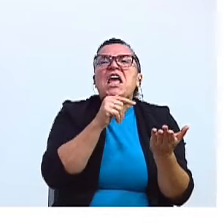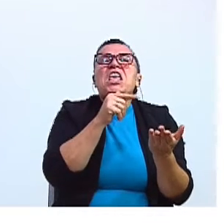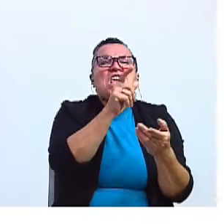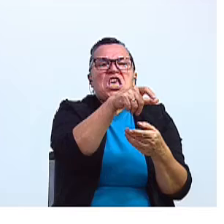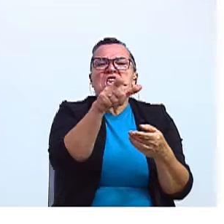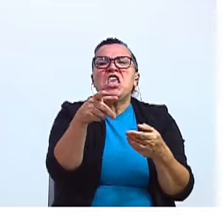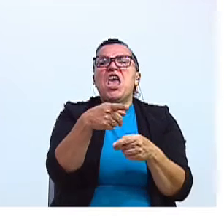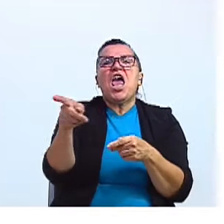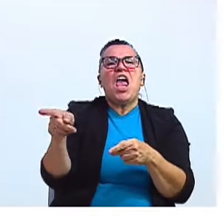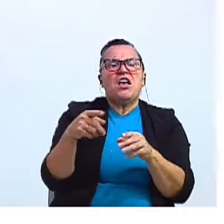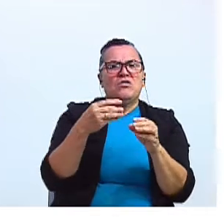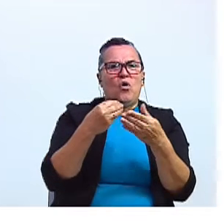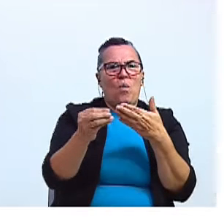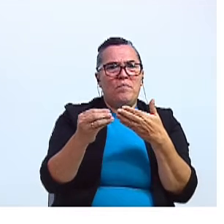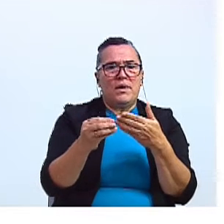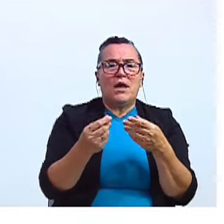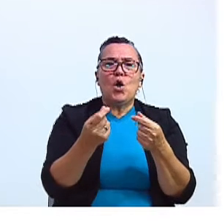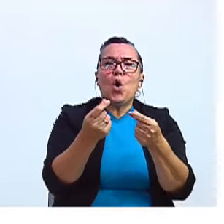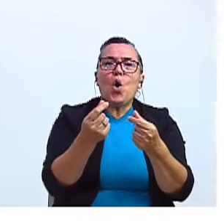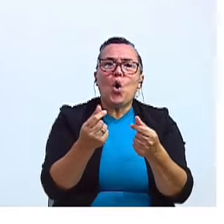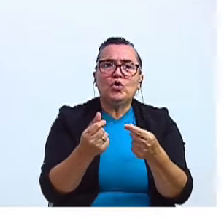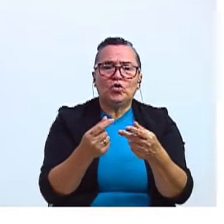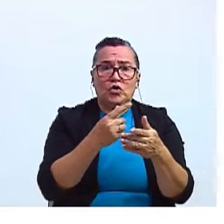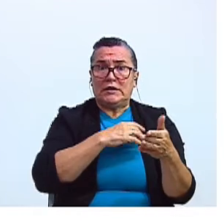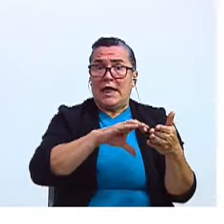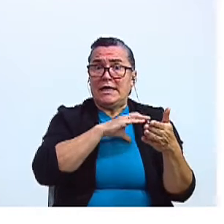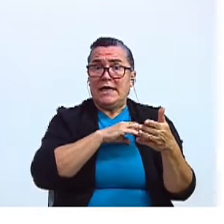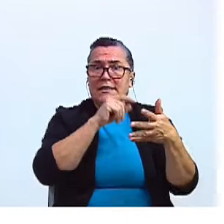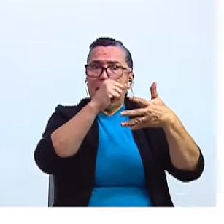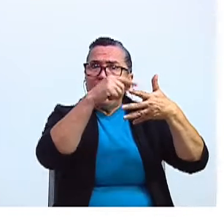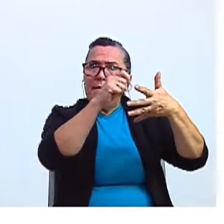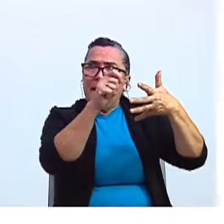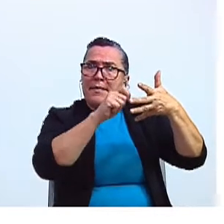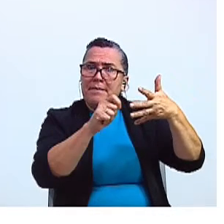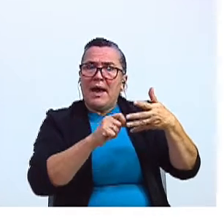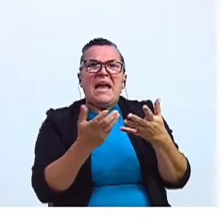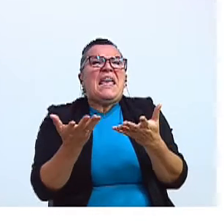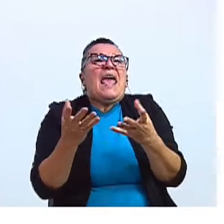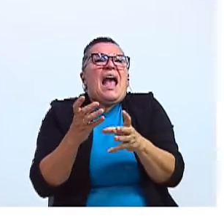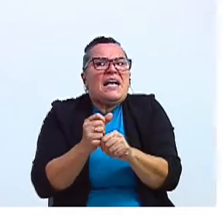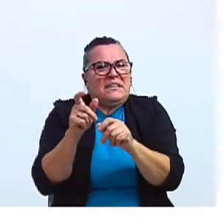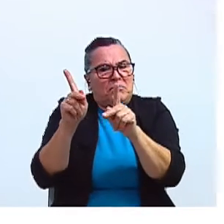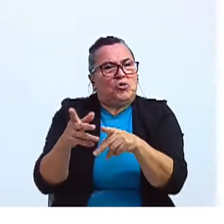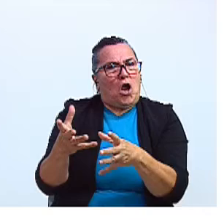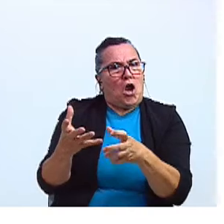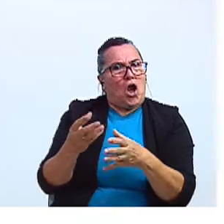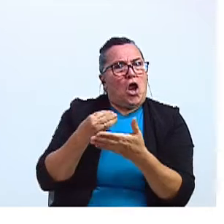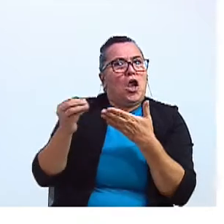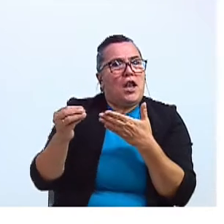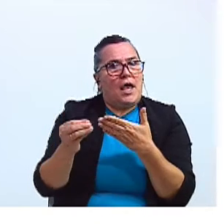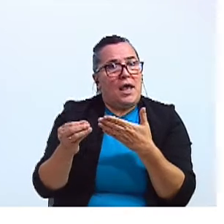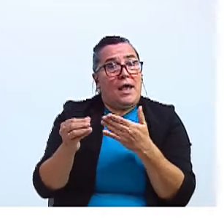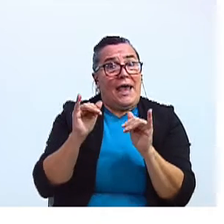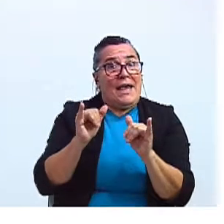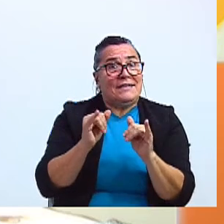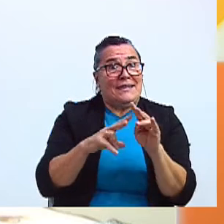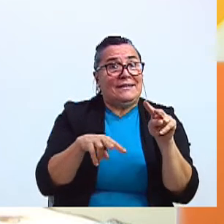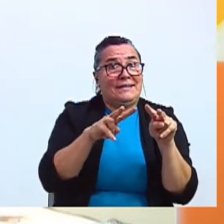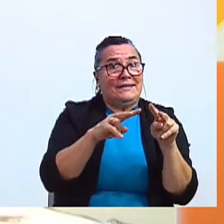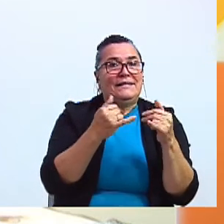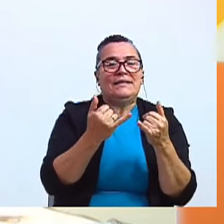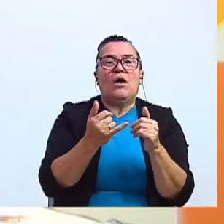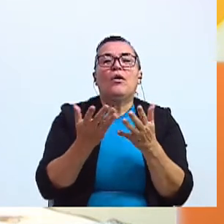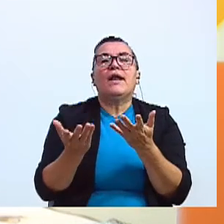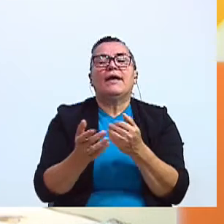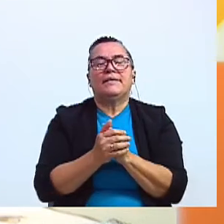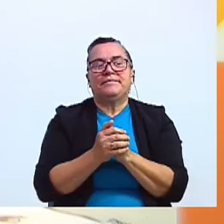it, the cost, characteristics that make people want to buy it, and some disadvantages. Okay, now that